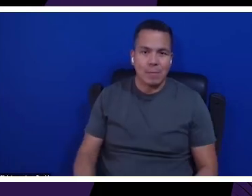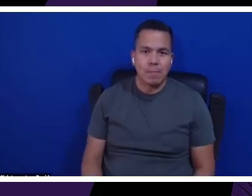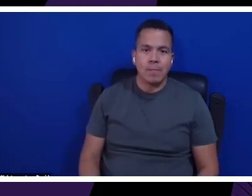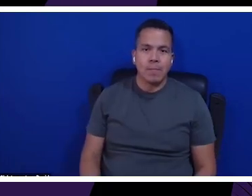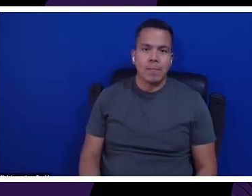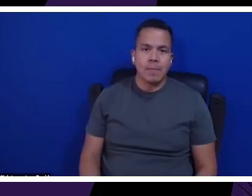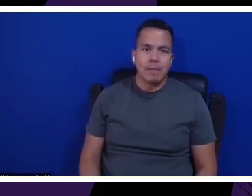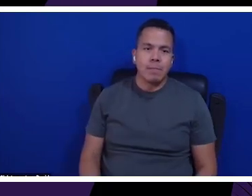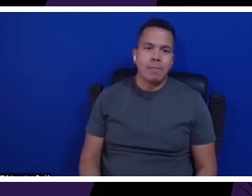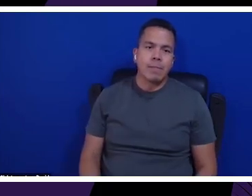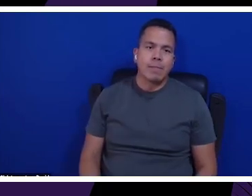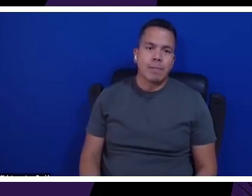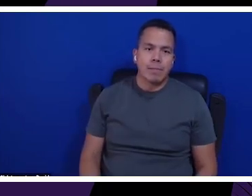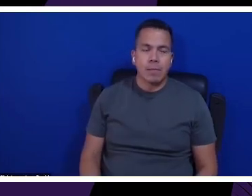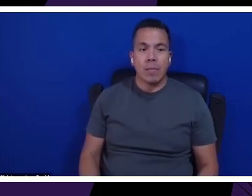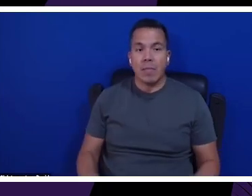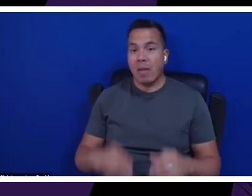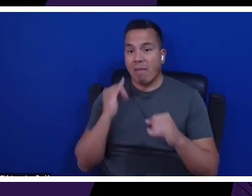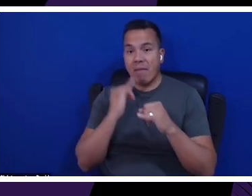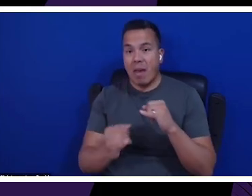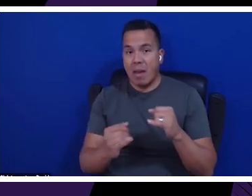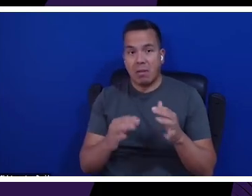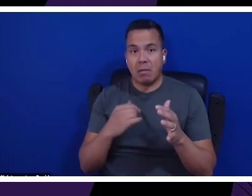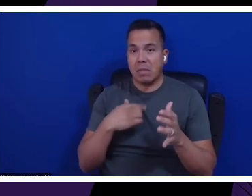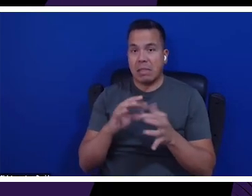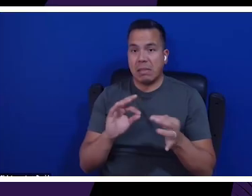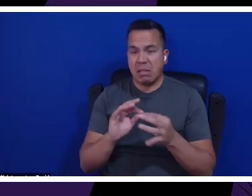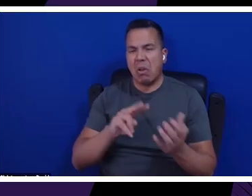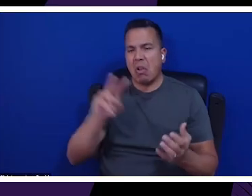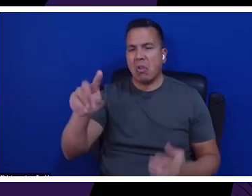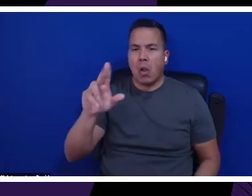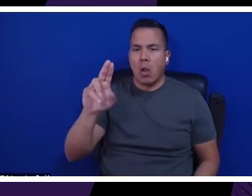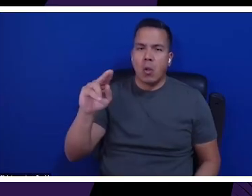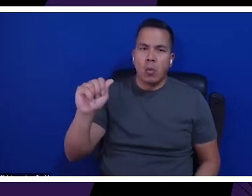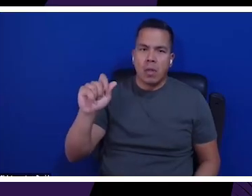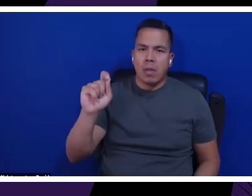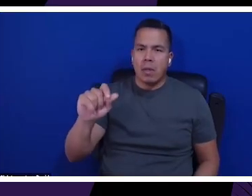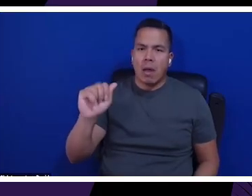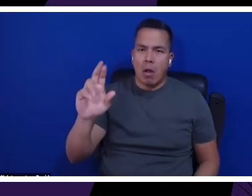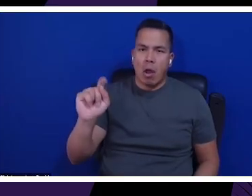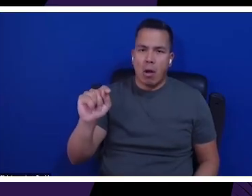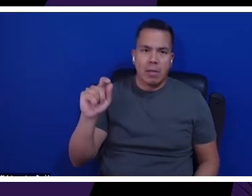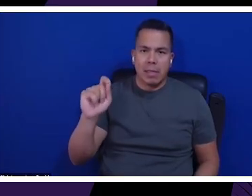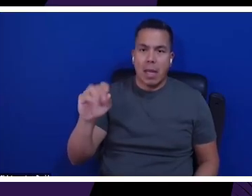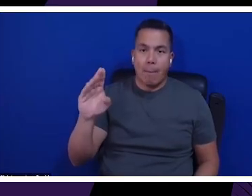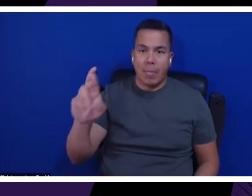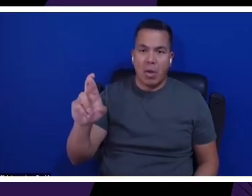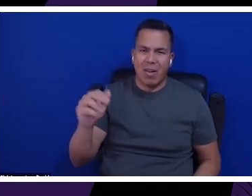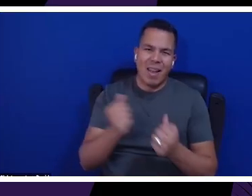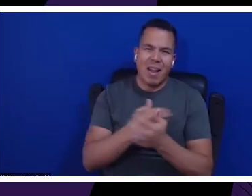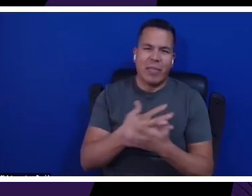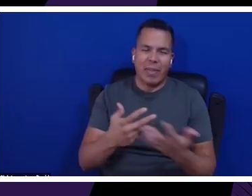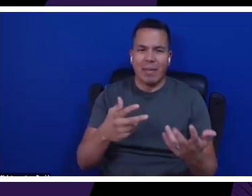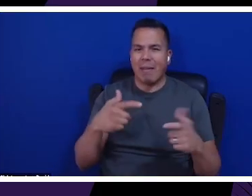Finally, I'll invite you to check luna.art.pr. Everything is in Portuguese right